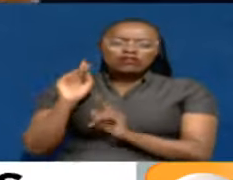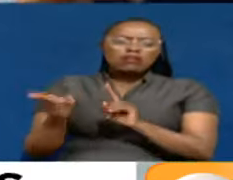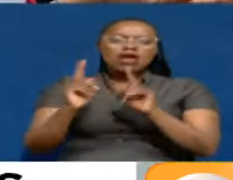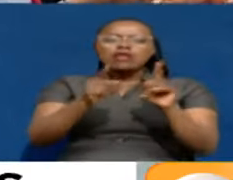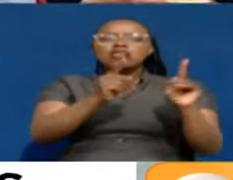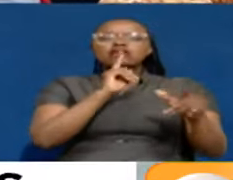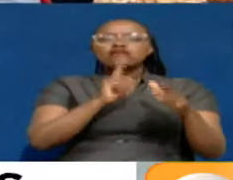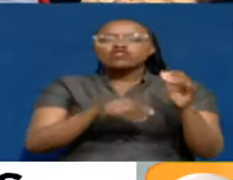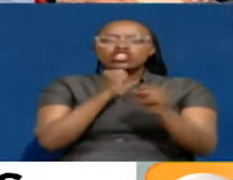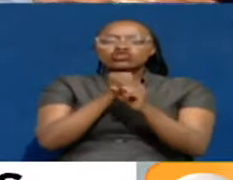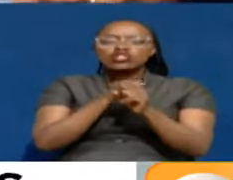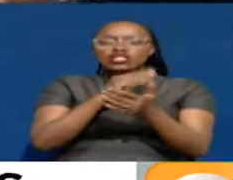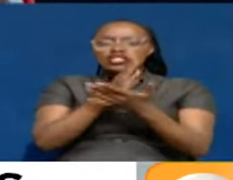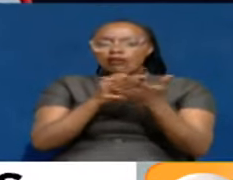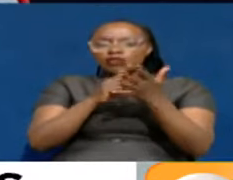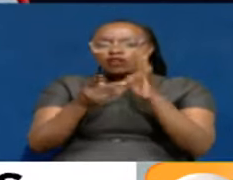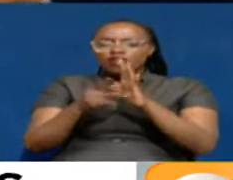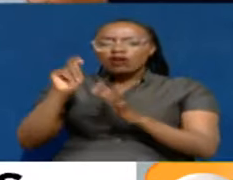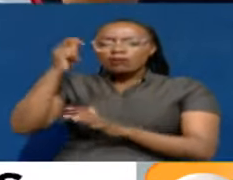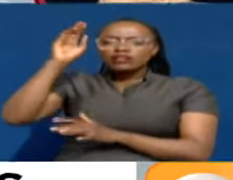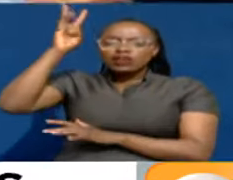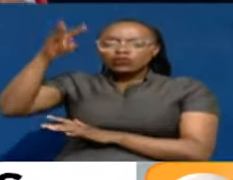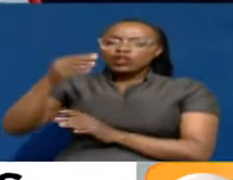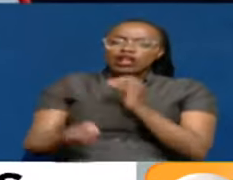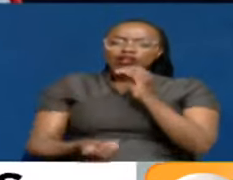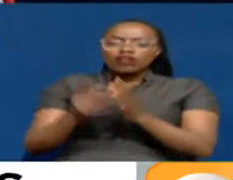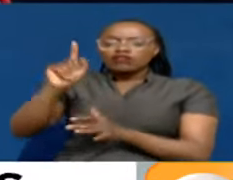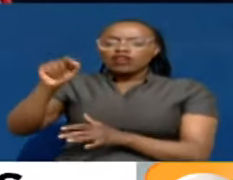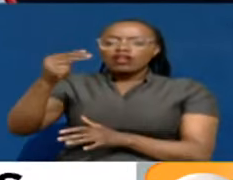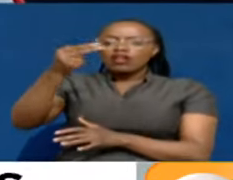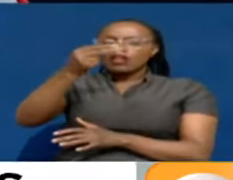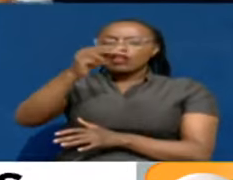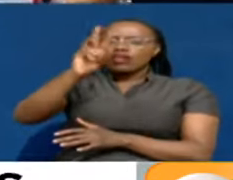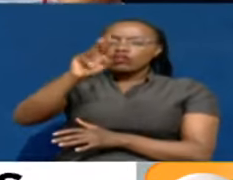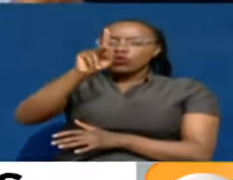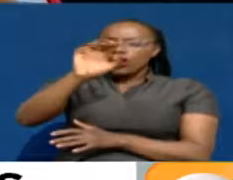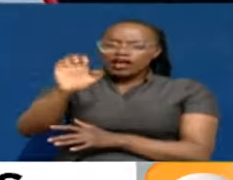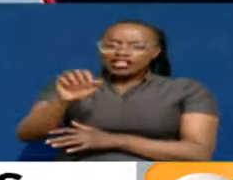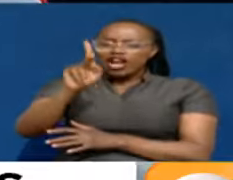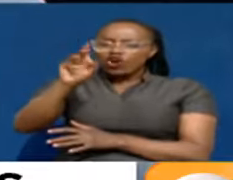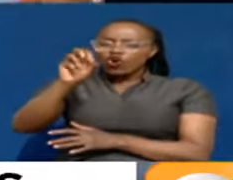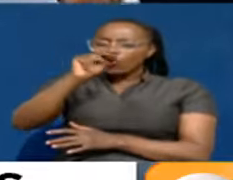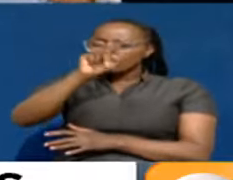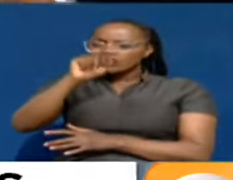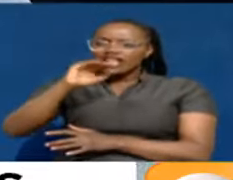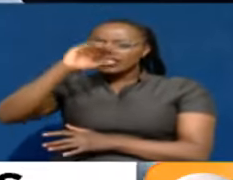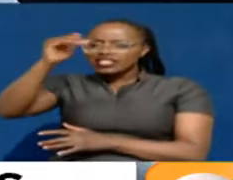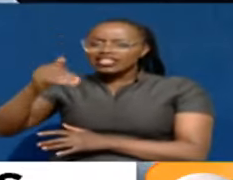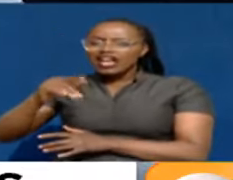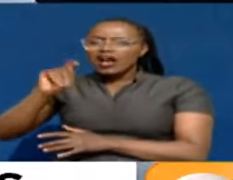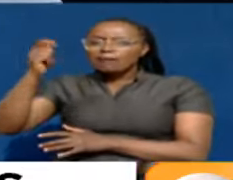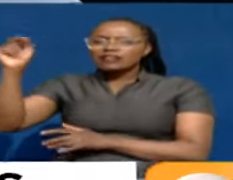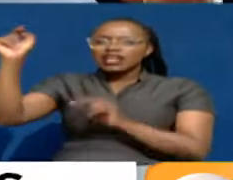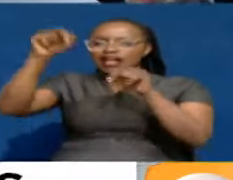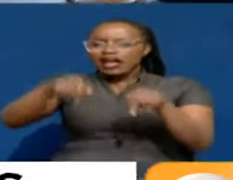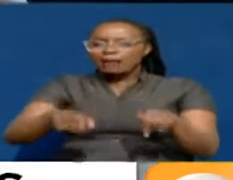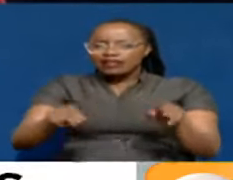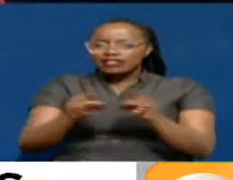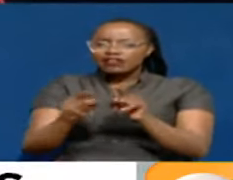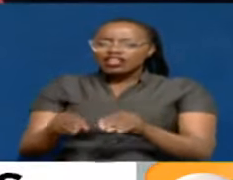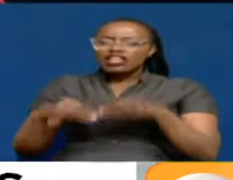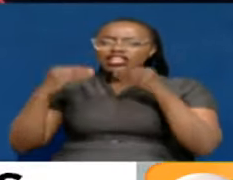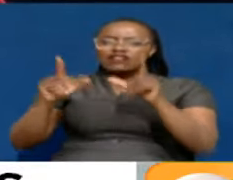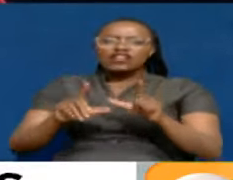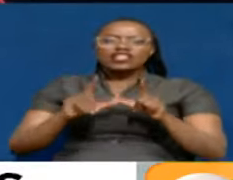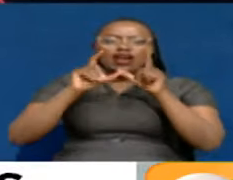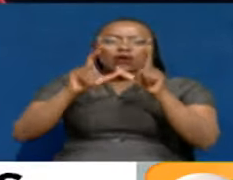around and he was showing some of the projects the president was going to launch, like the Thwaki Dam and others. Konza City. So Rais anakuja na anakuja na